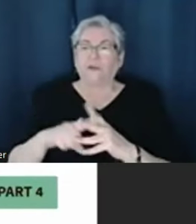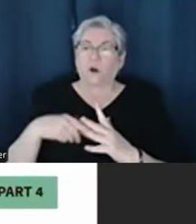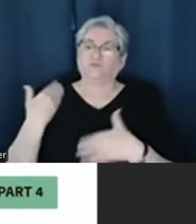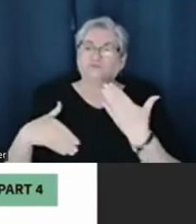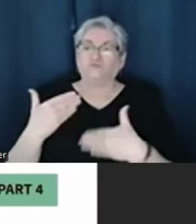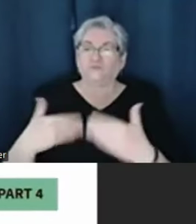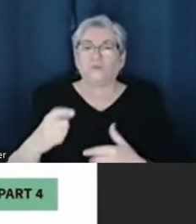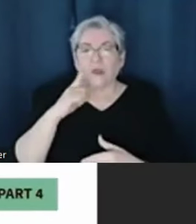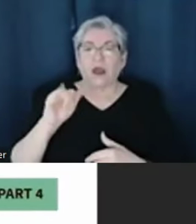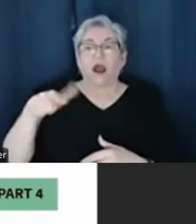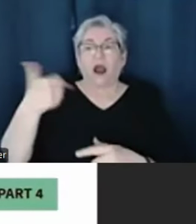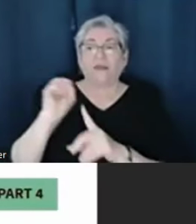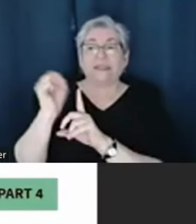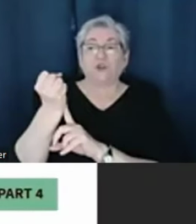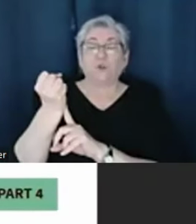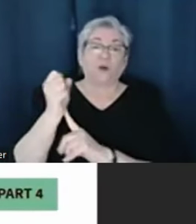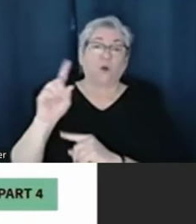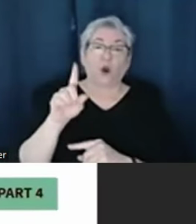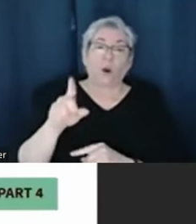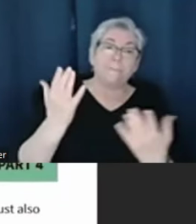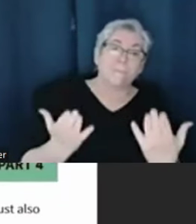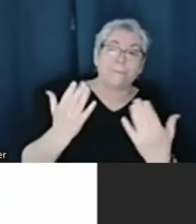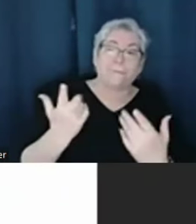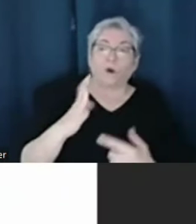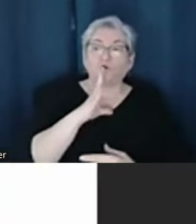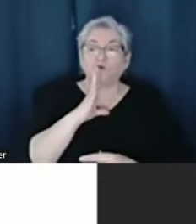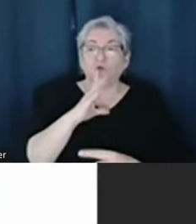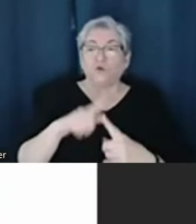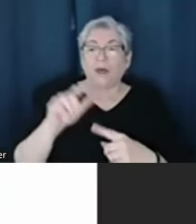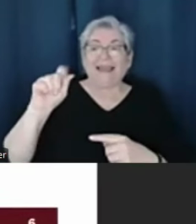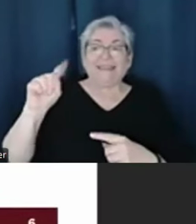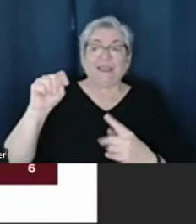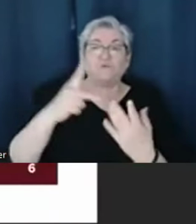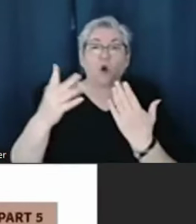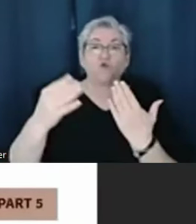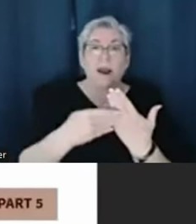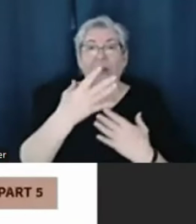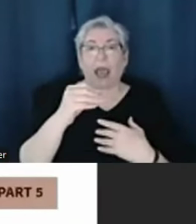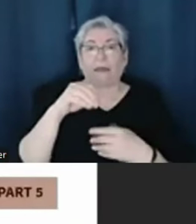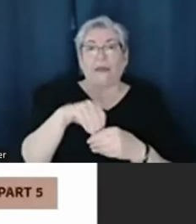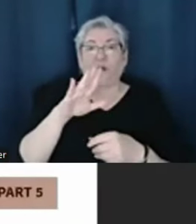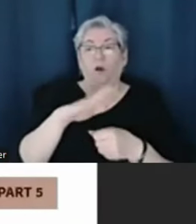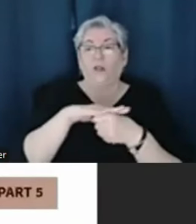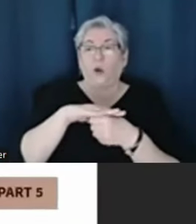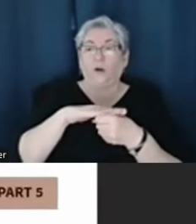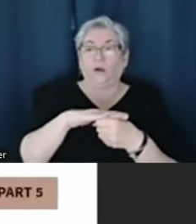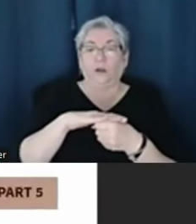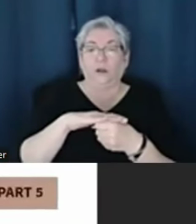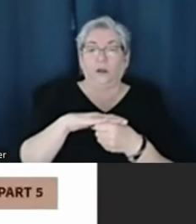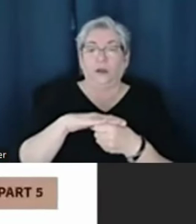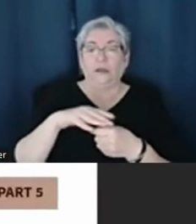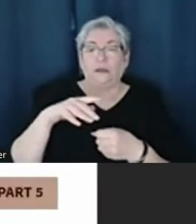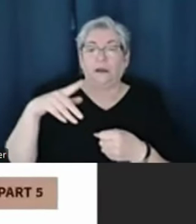situation where you may want to talk to the AT program at your local P&A program if it's operated